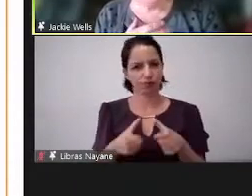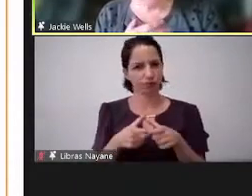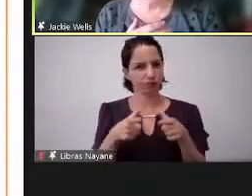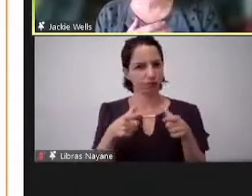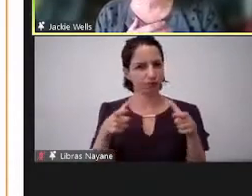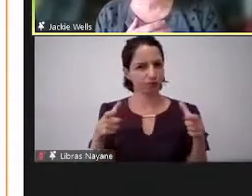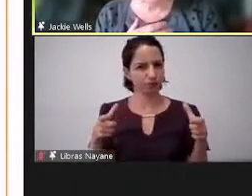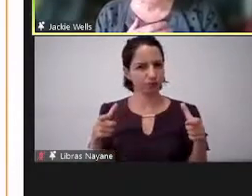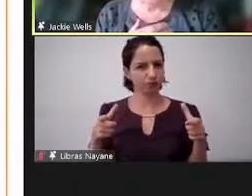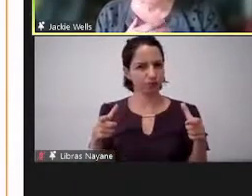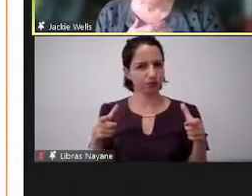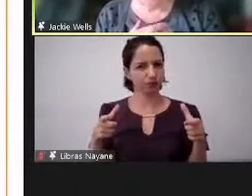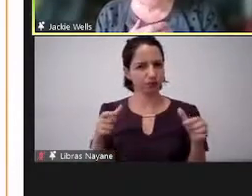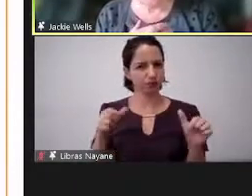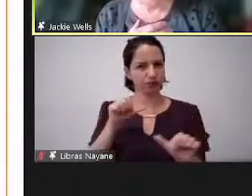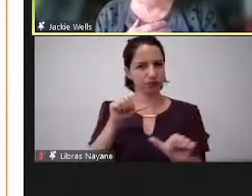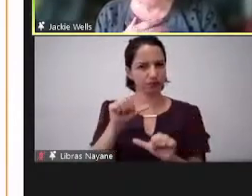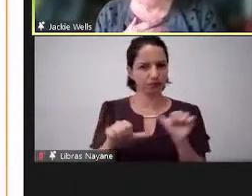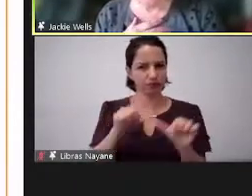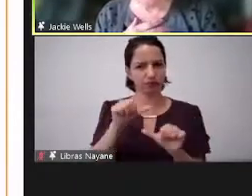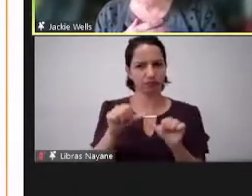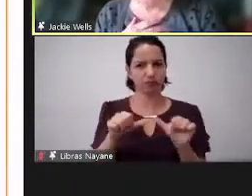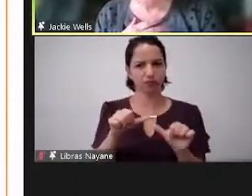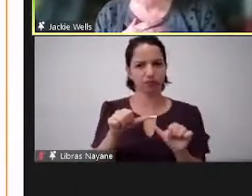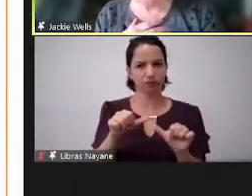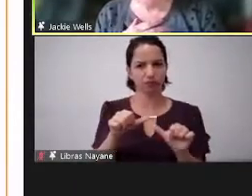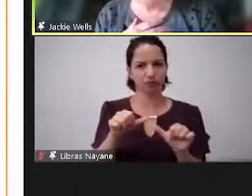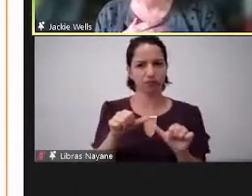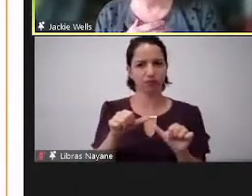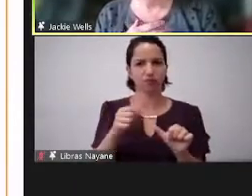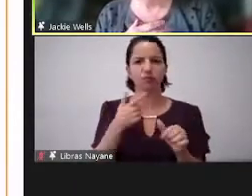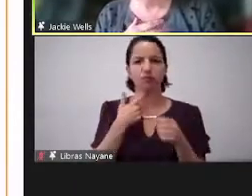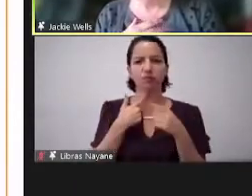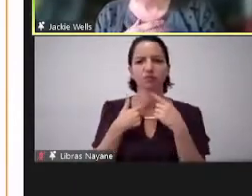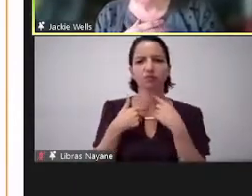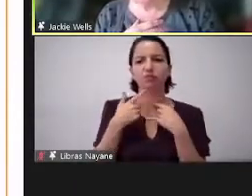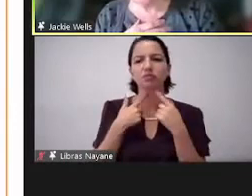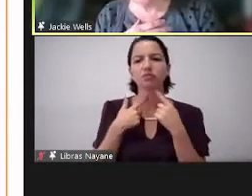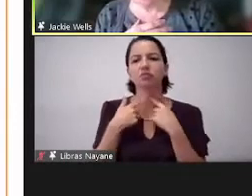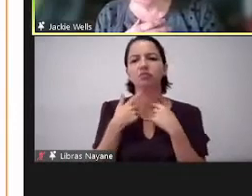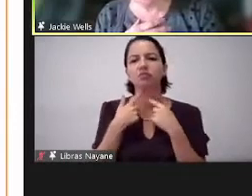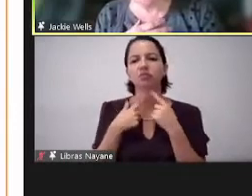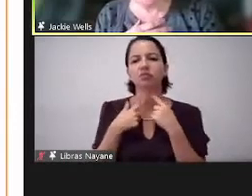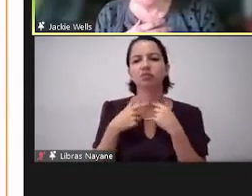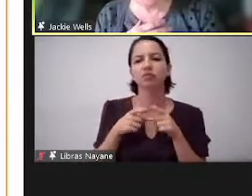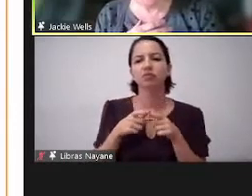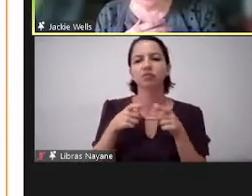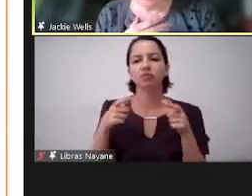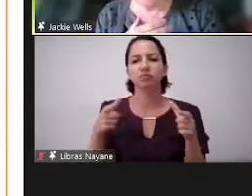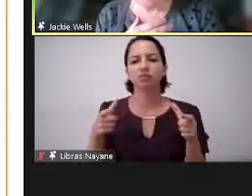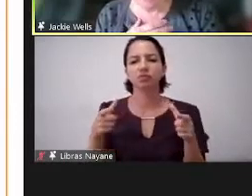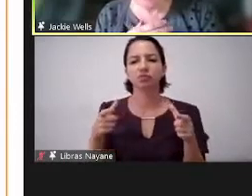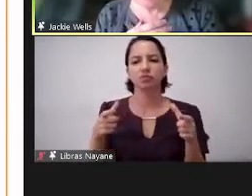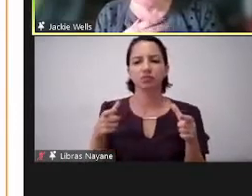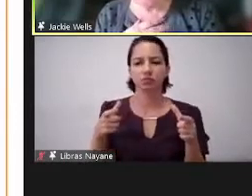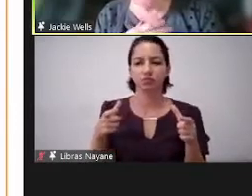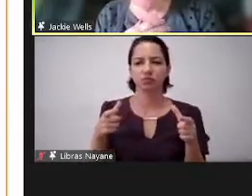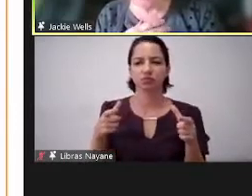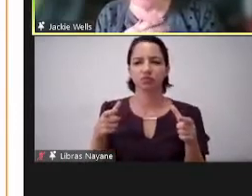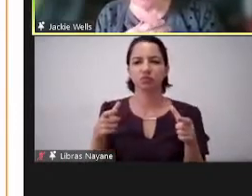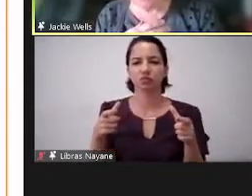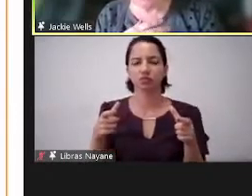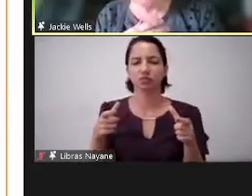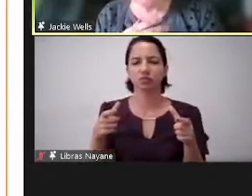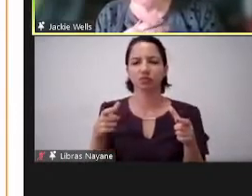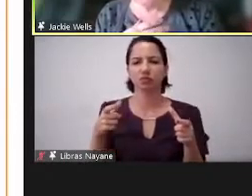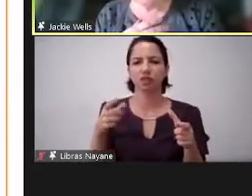to increase tax revenues rather than a desire to introduce a more progressive system. However, the